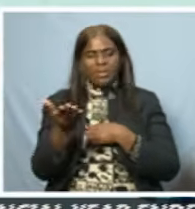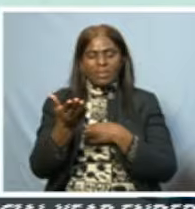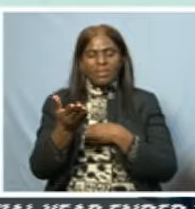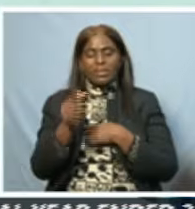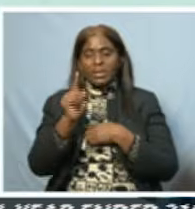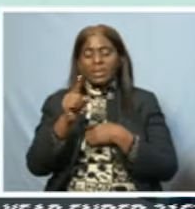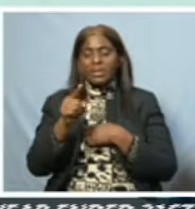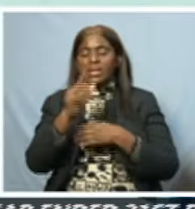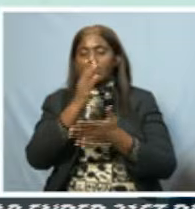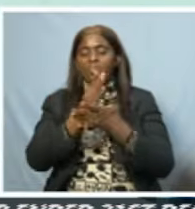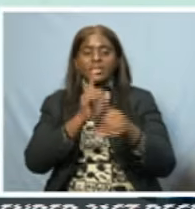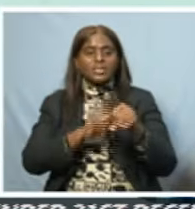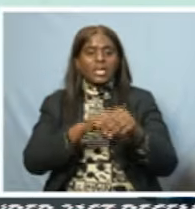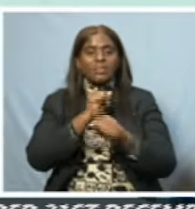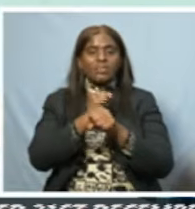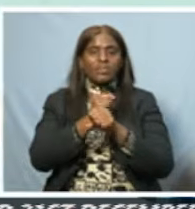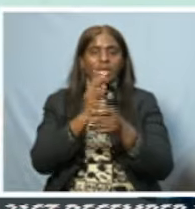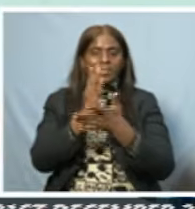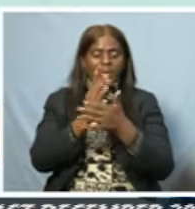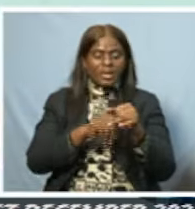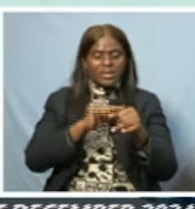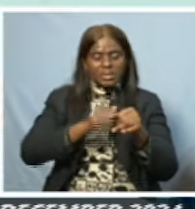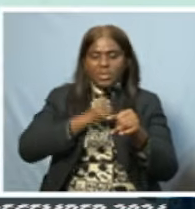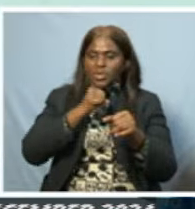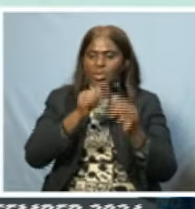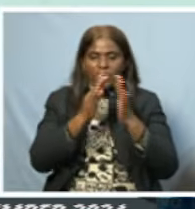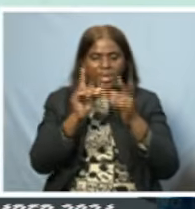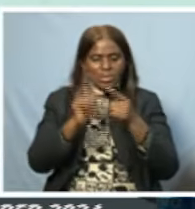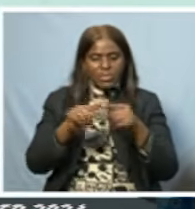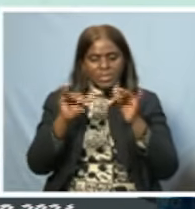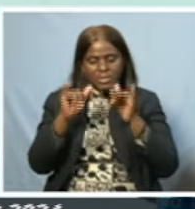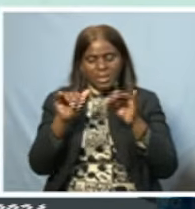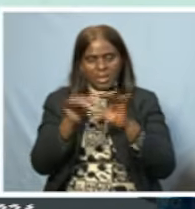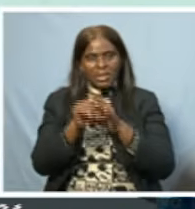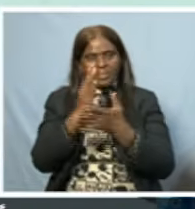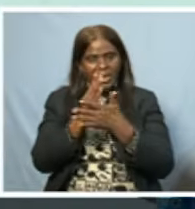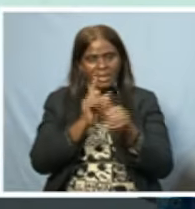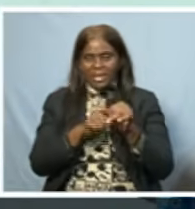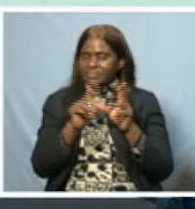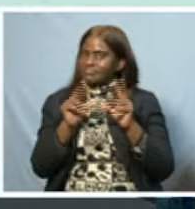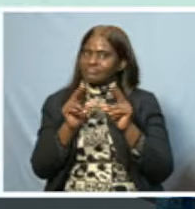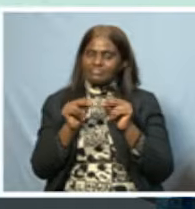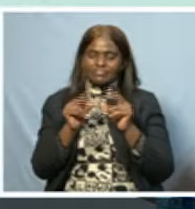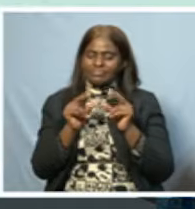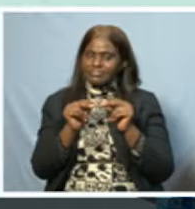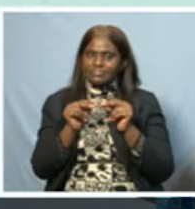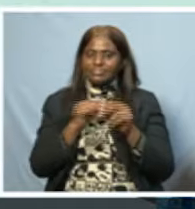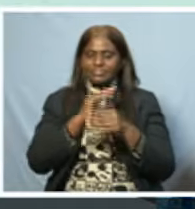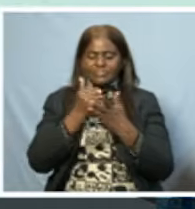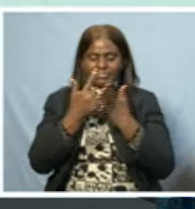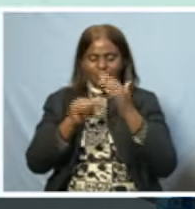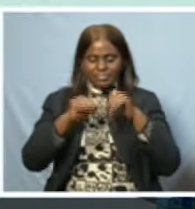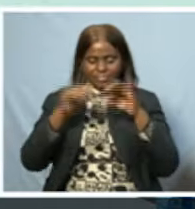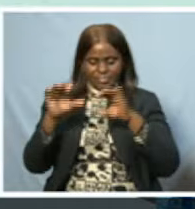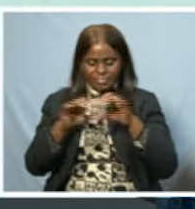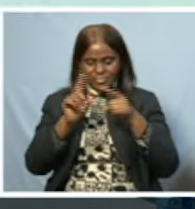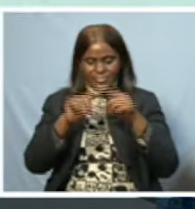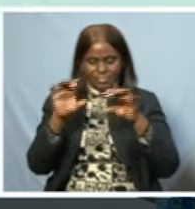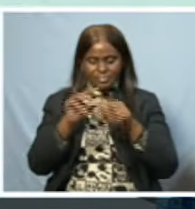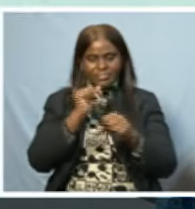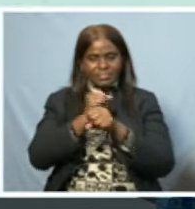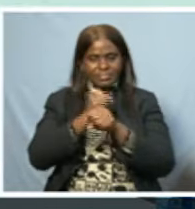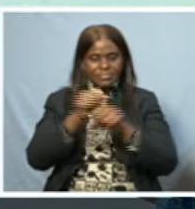on casualization. We are not supposed to dwell on casualization. All we do is to do the